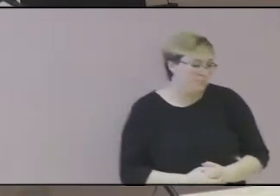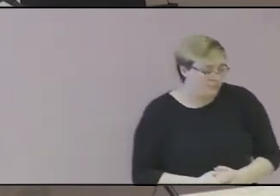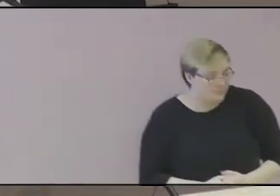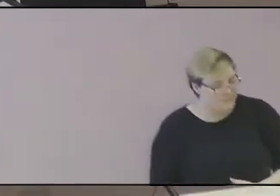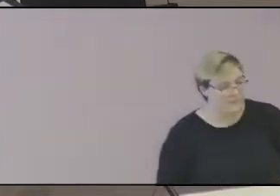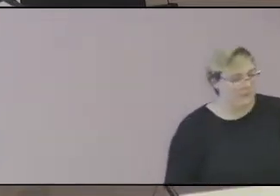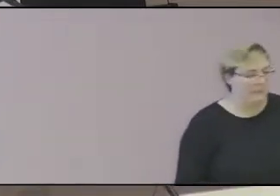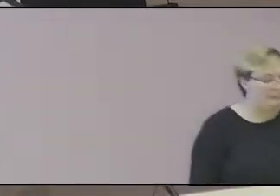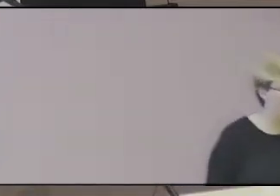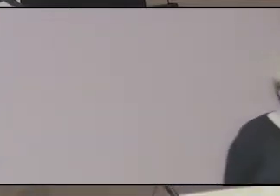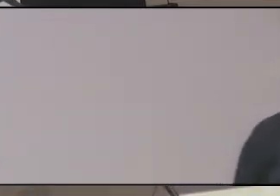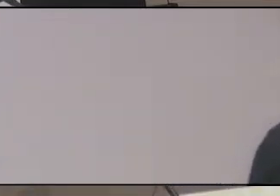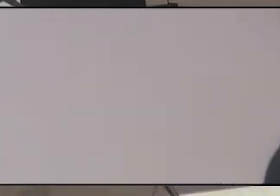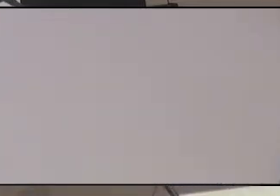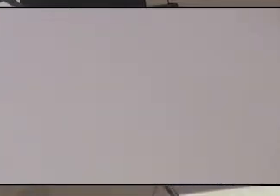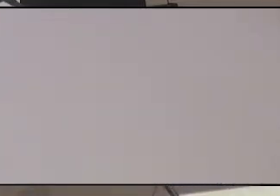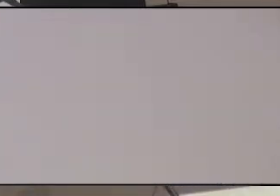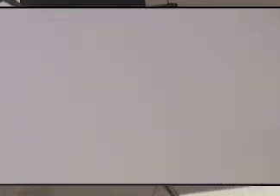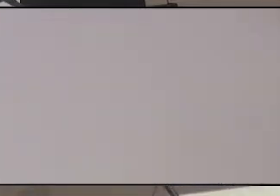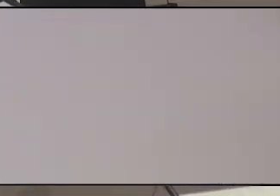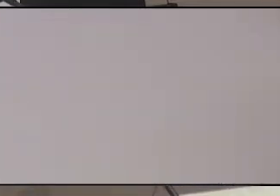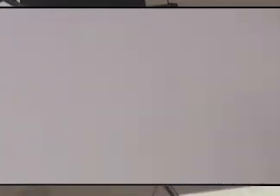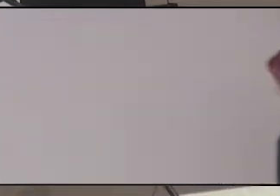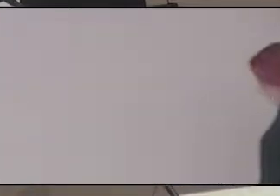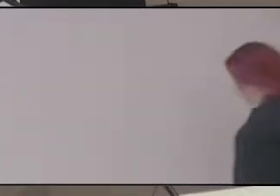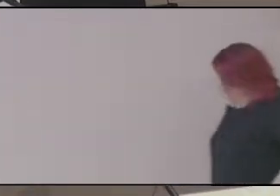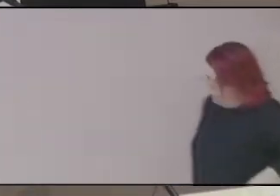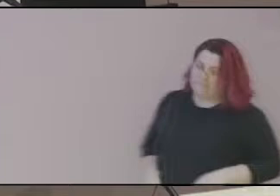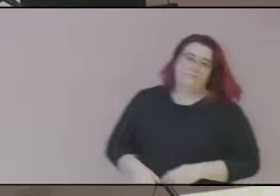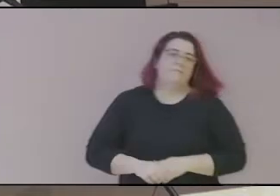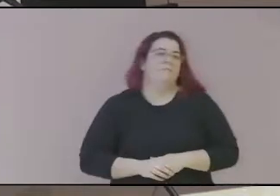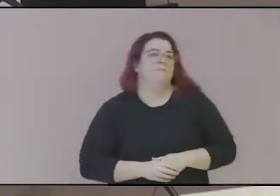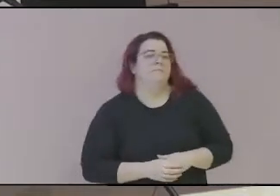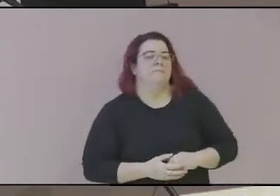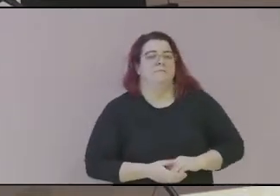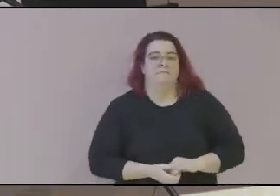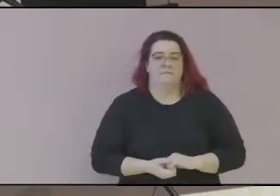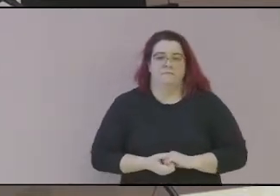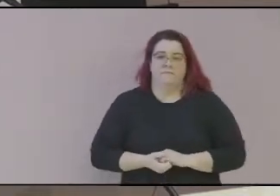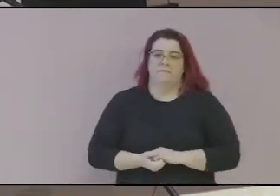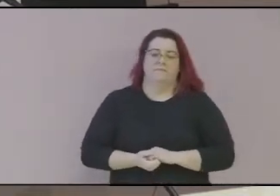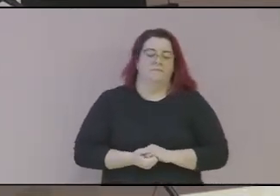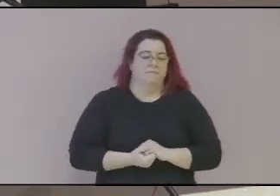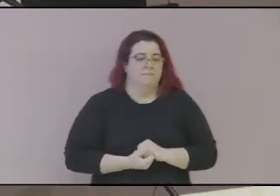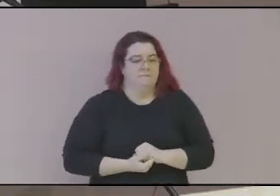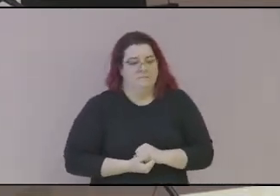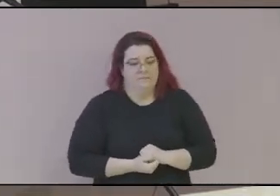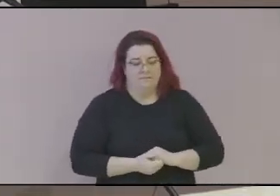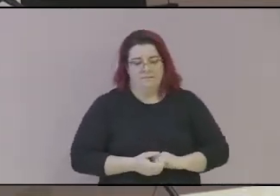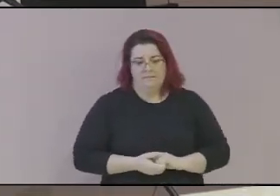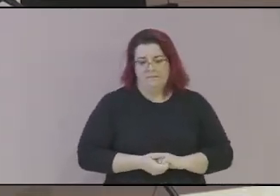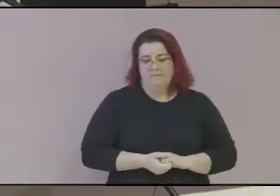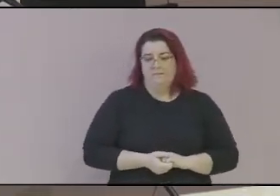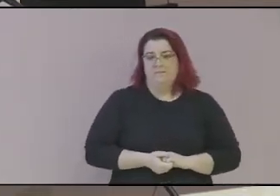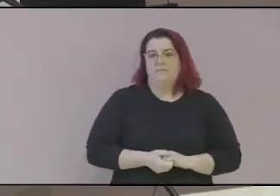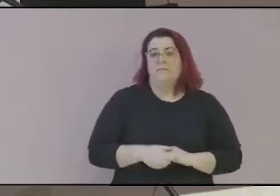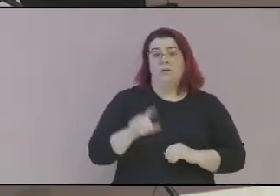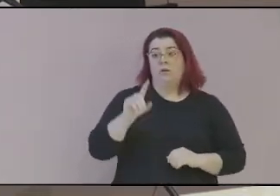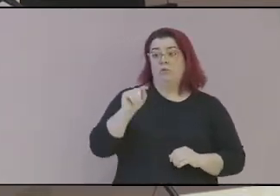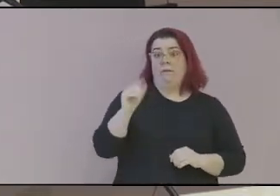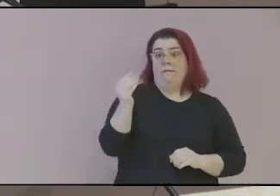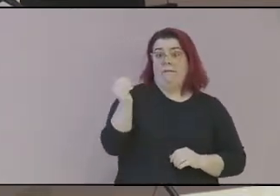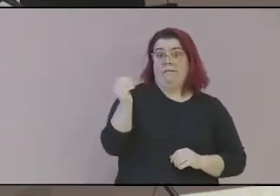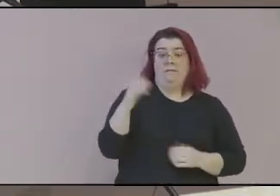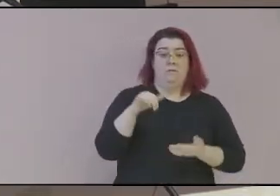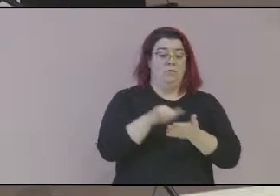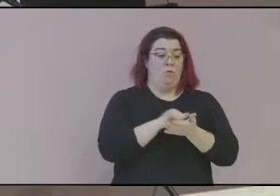So, less than a decade after the New York Ventilator Guidelines were approved and published in 2015, it turns